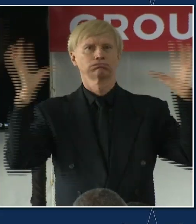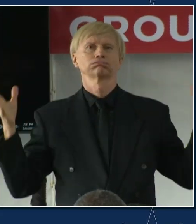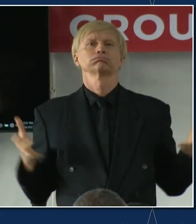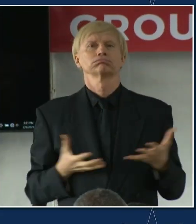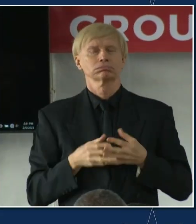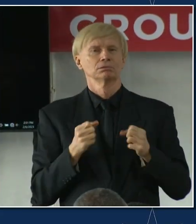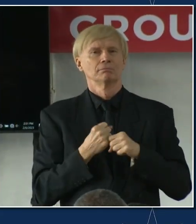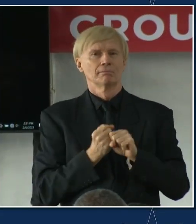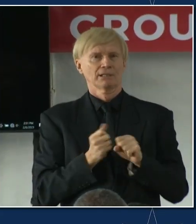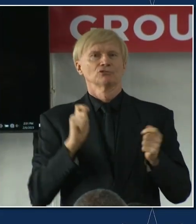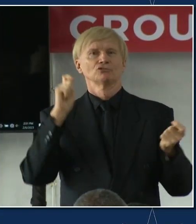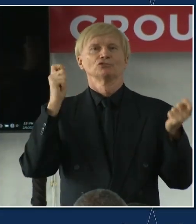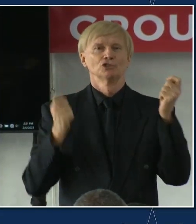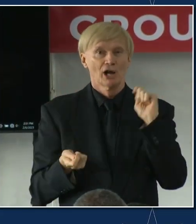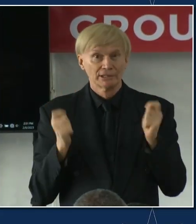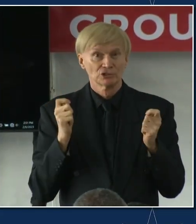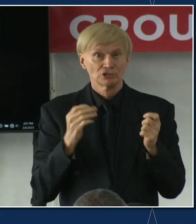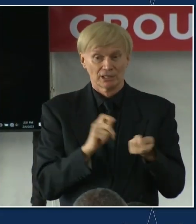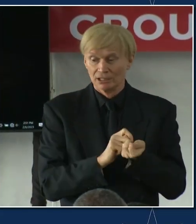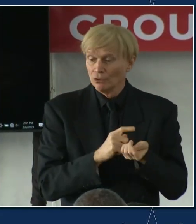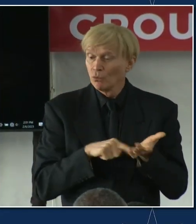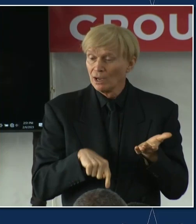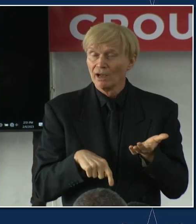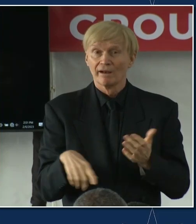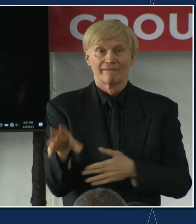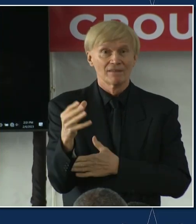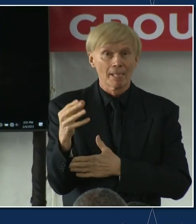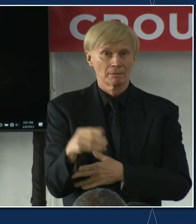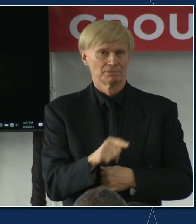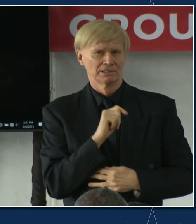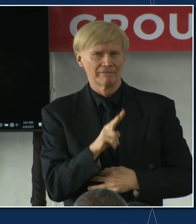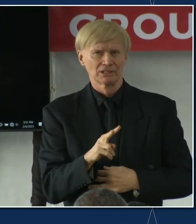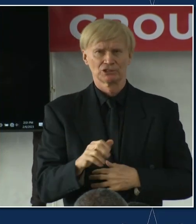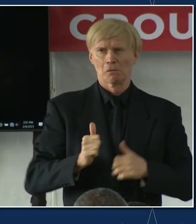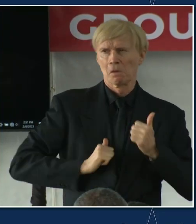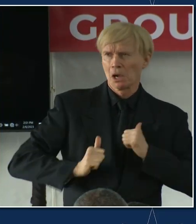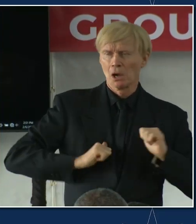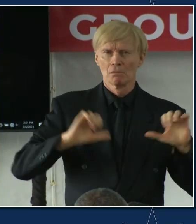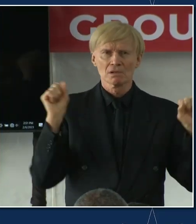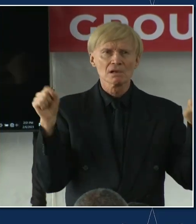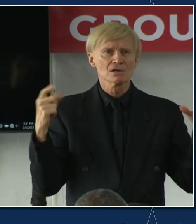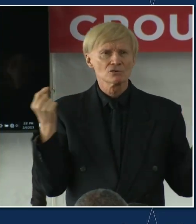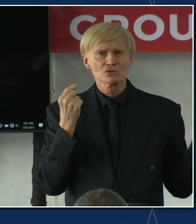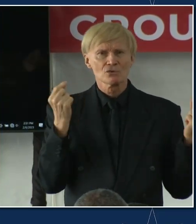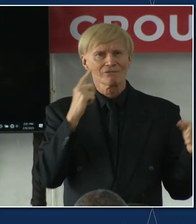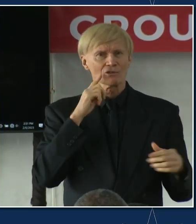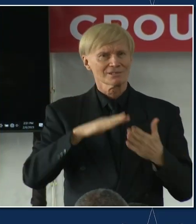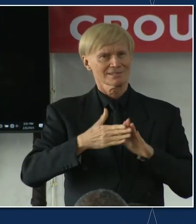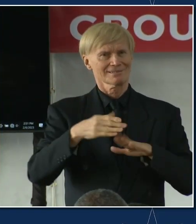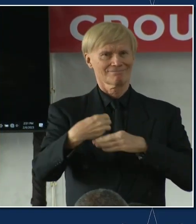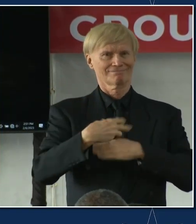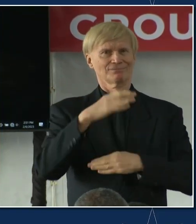and transform what film, television, entertainment, and media can be in the city of Chicago.